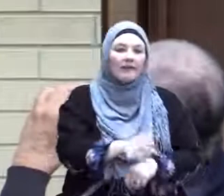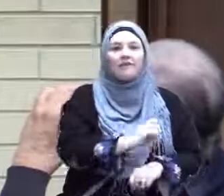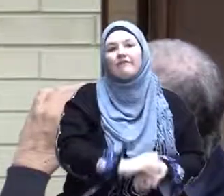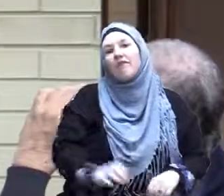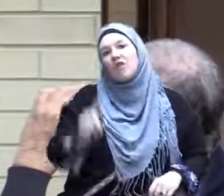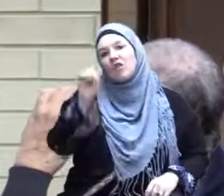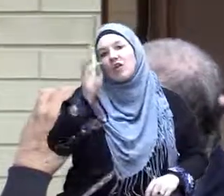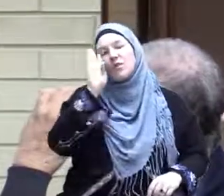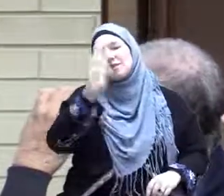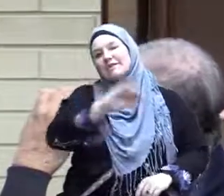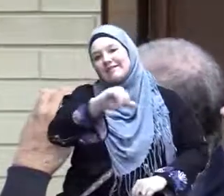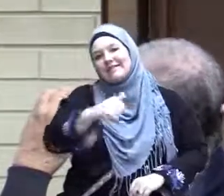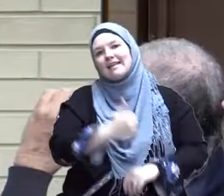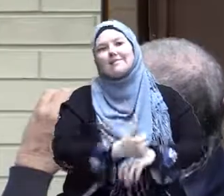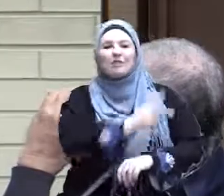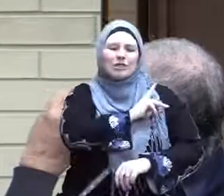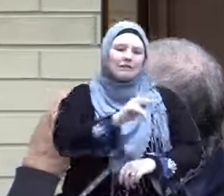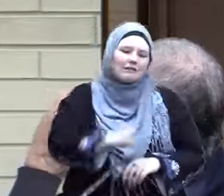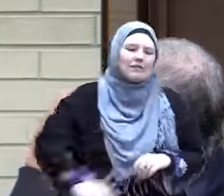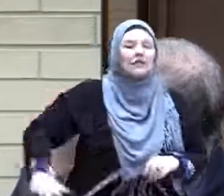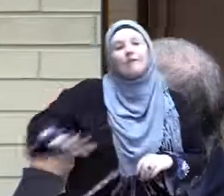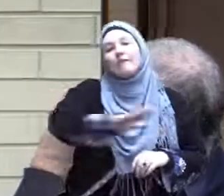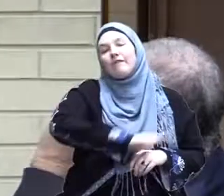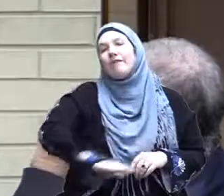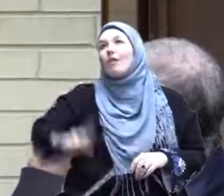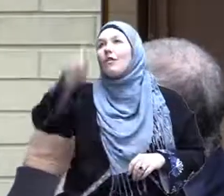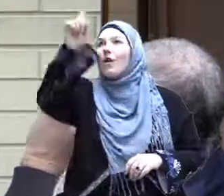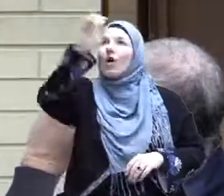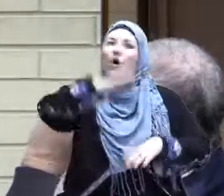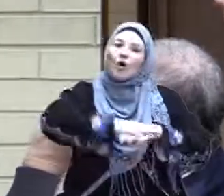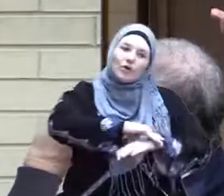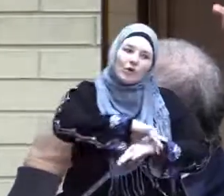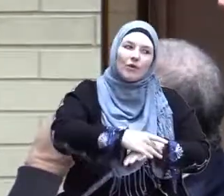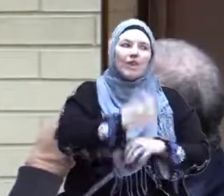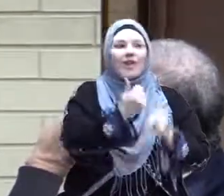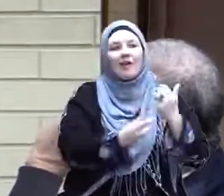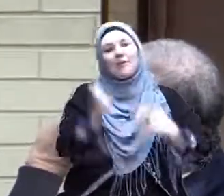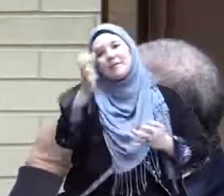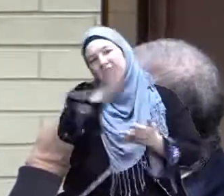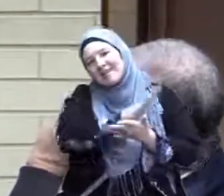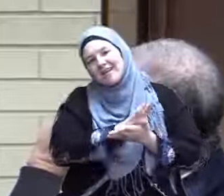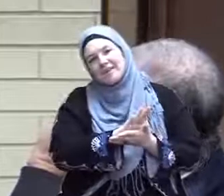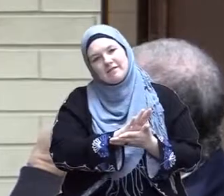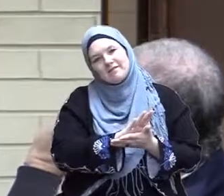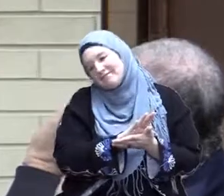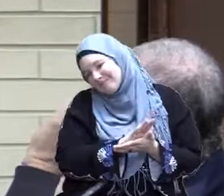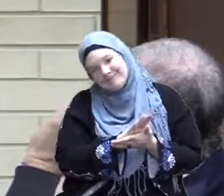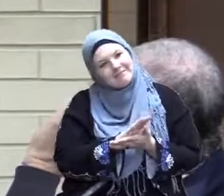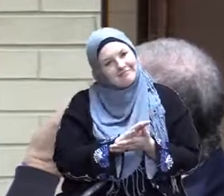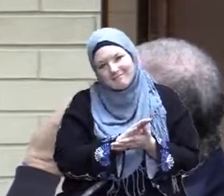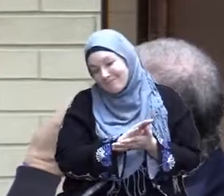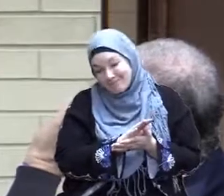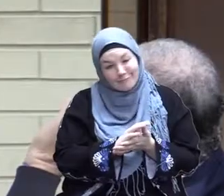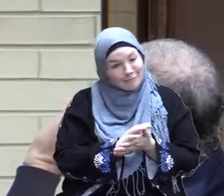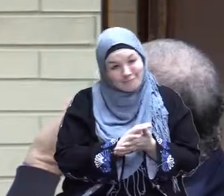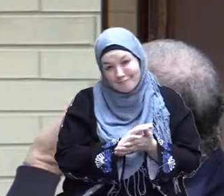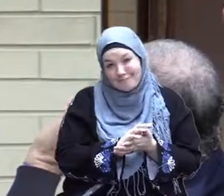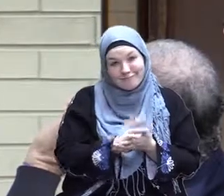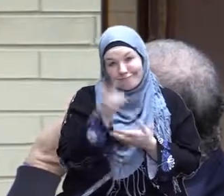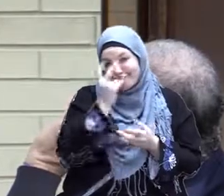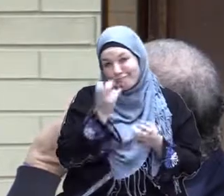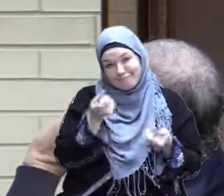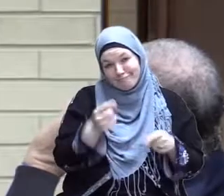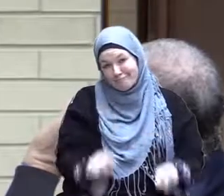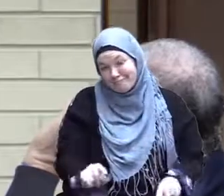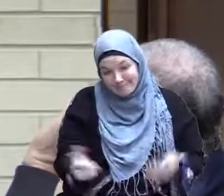Allah will establish the kingdom of God on earth and everybody will be nice. There is no such a thing.